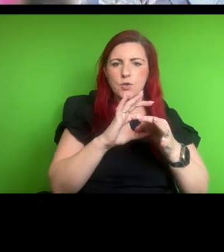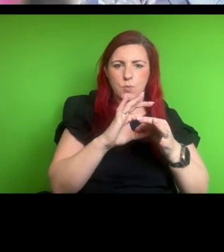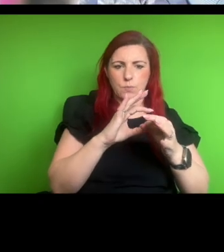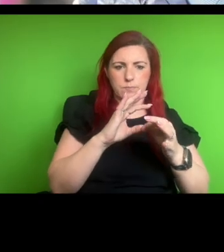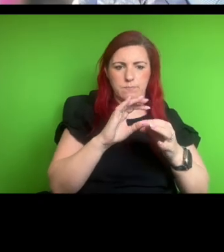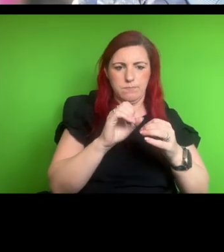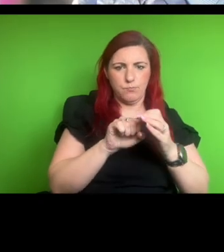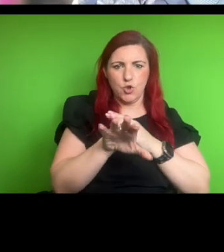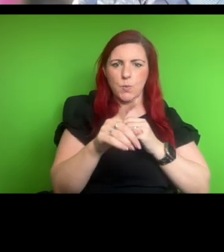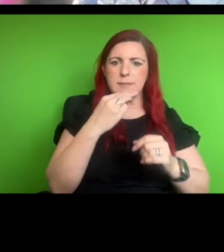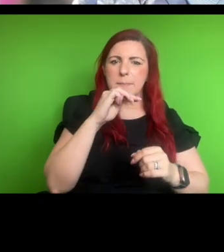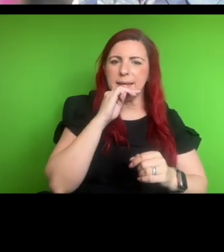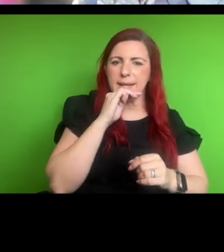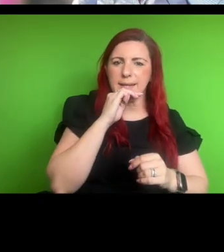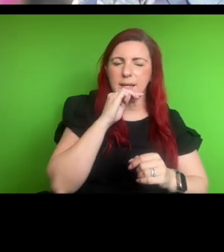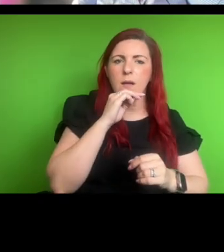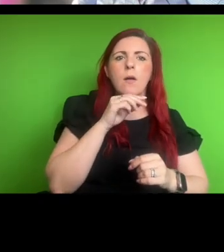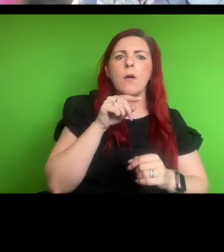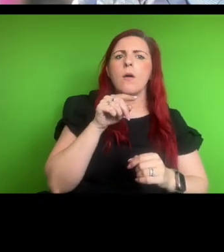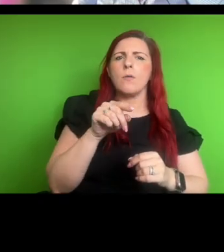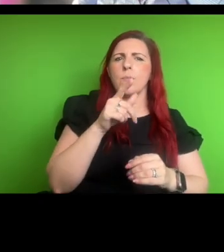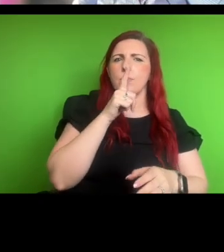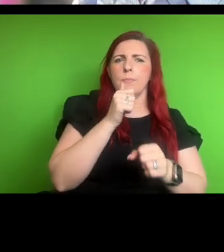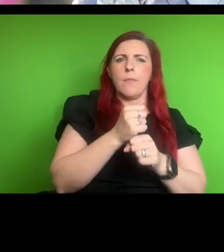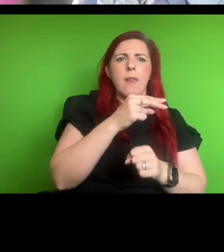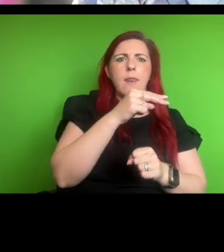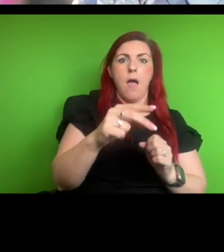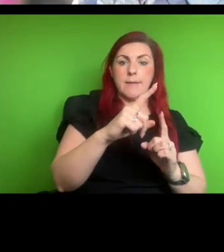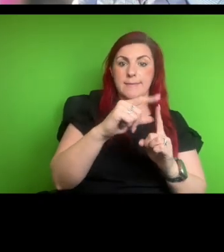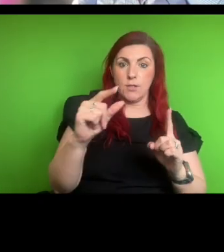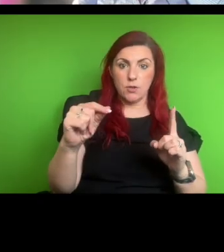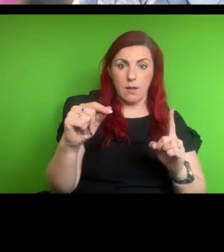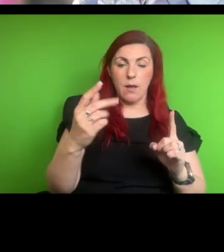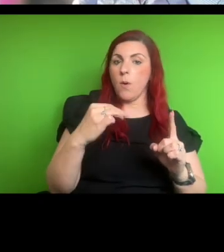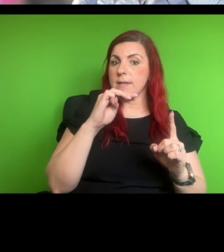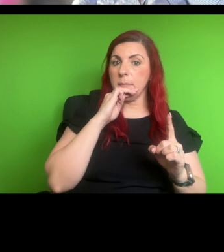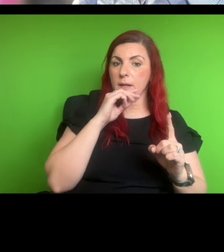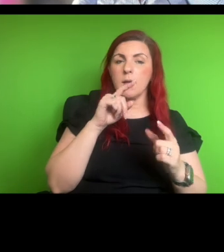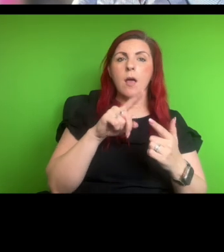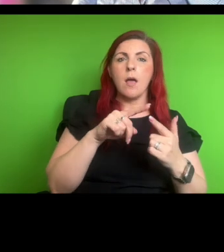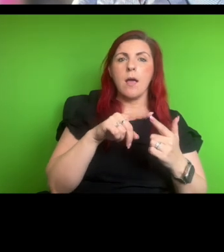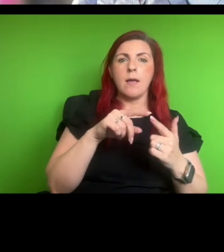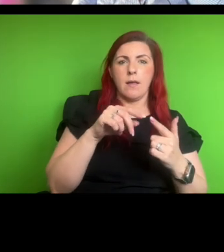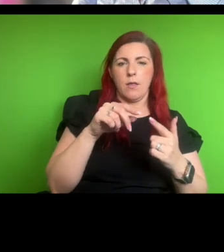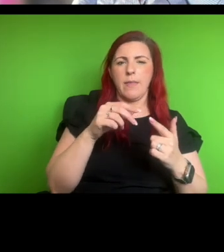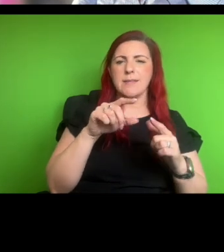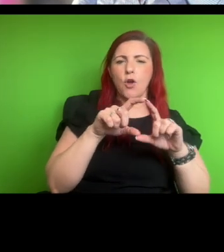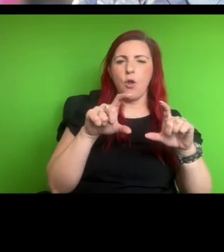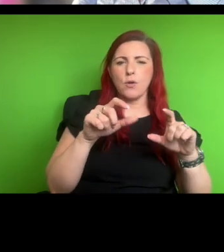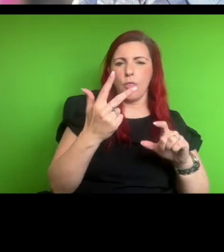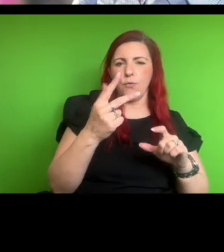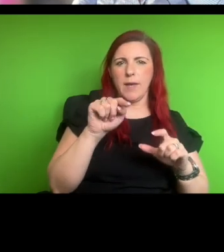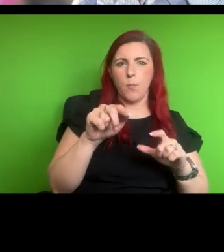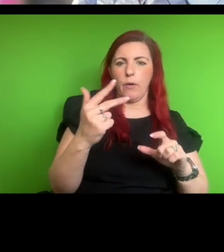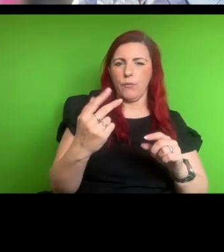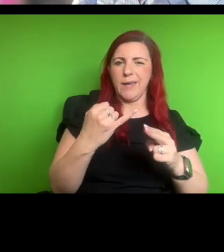about non-digital form, that's set out in clause 3.3 of the standard, and in the context of